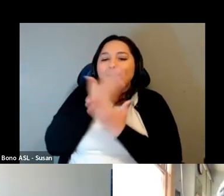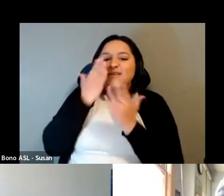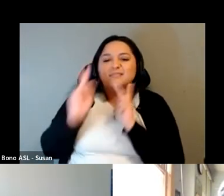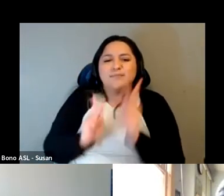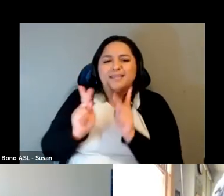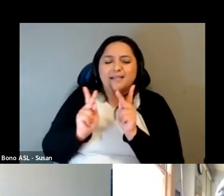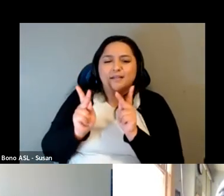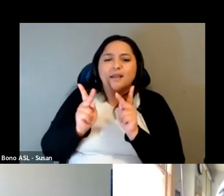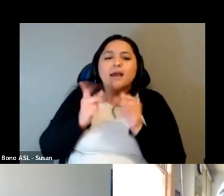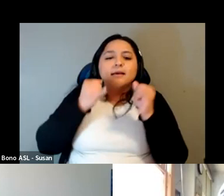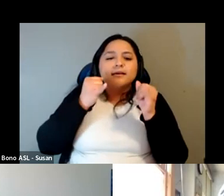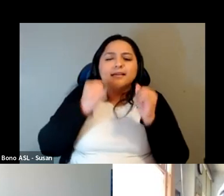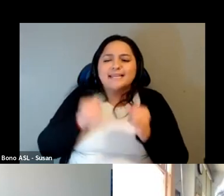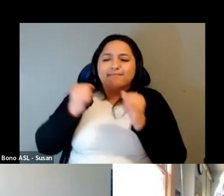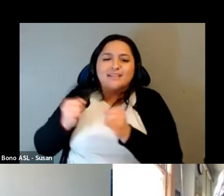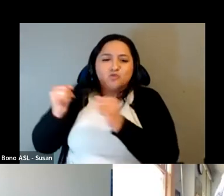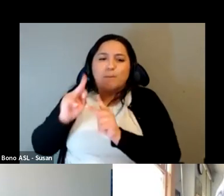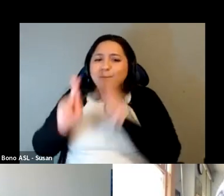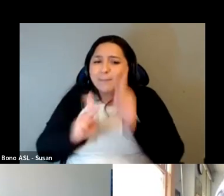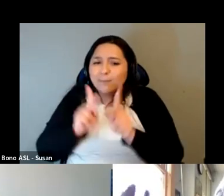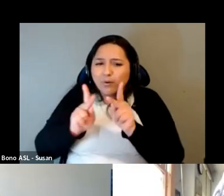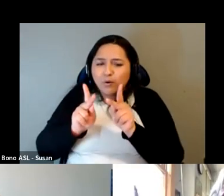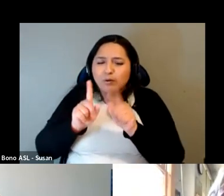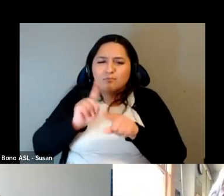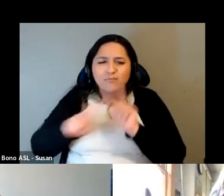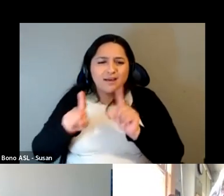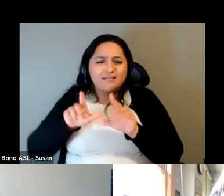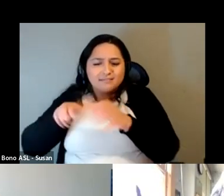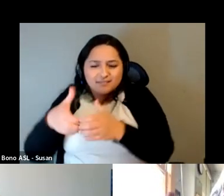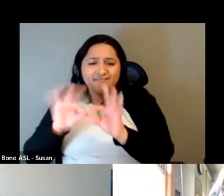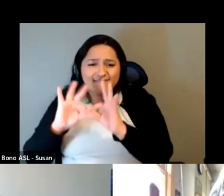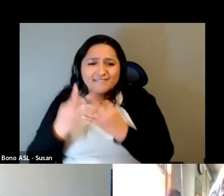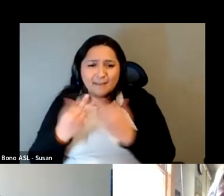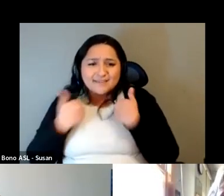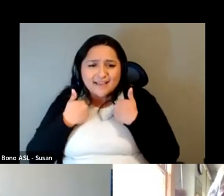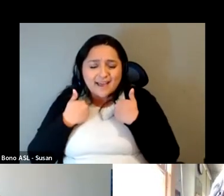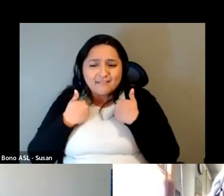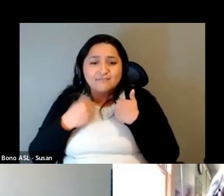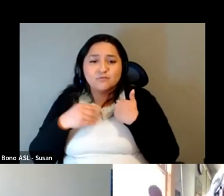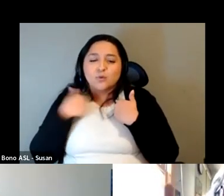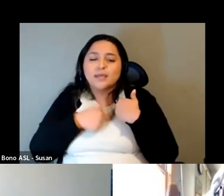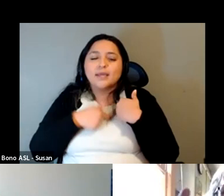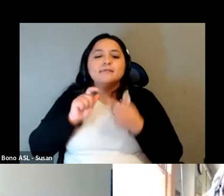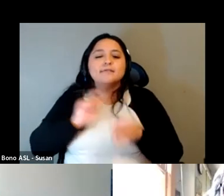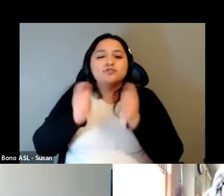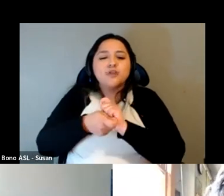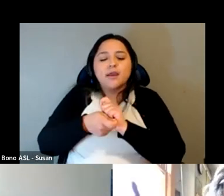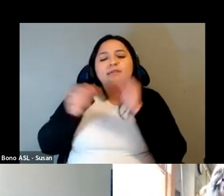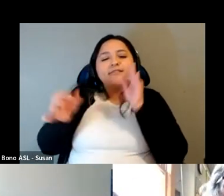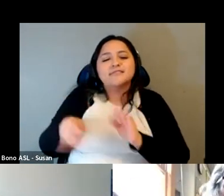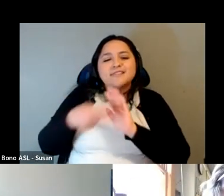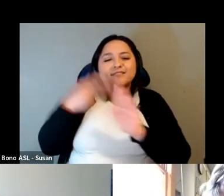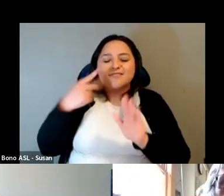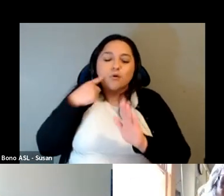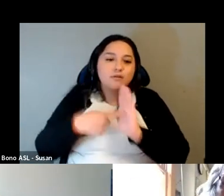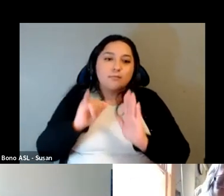if families don't exist. You know, like we redefined families it's just like we did with food stamps and